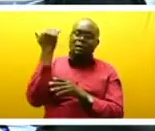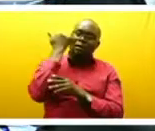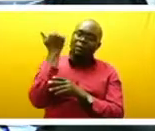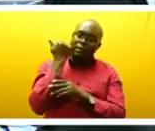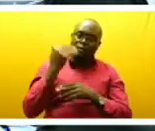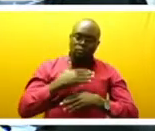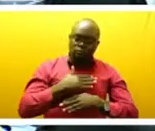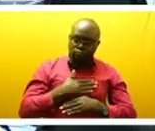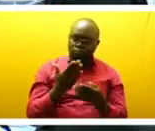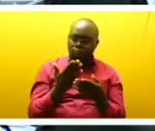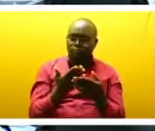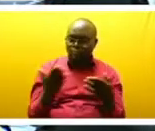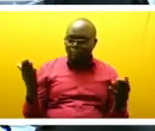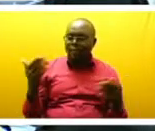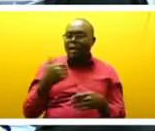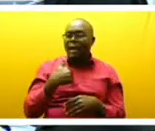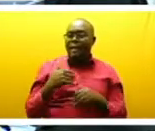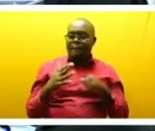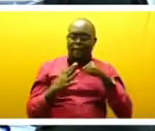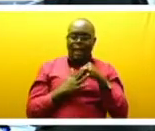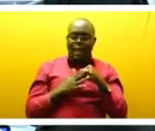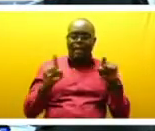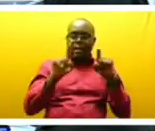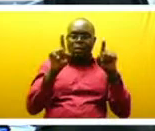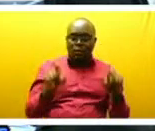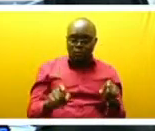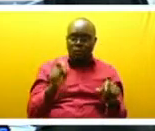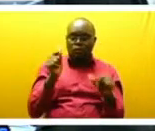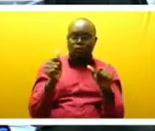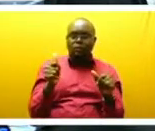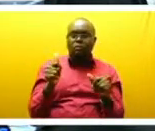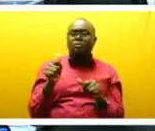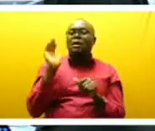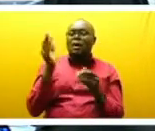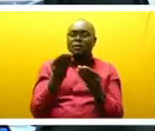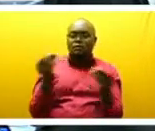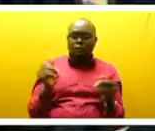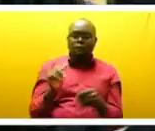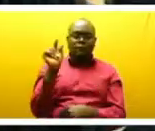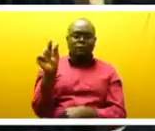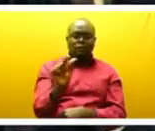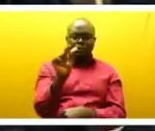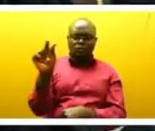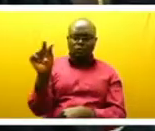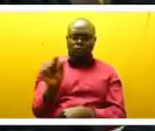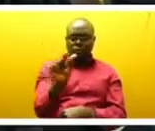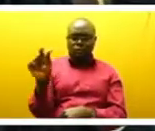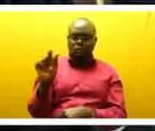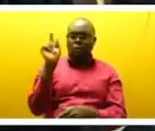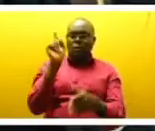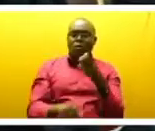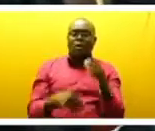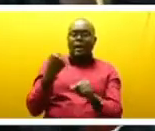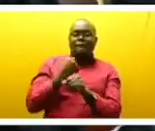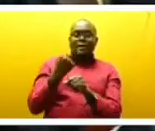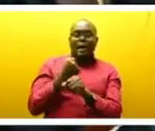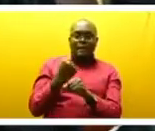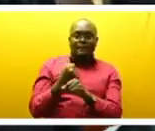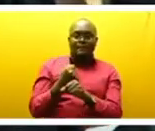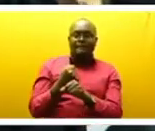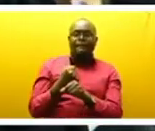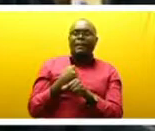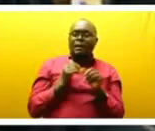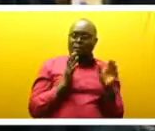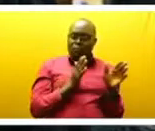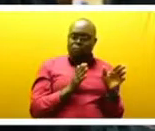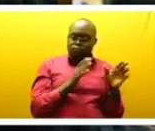I have 9 questions which I'll tackle very first. What I have done is I have classified